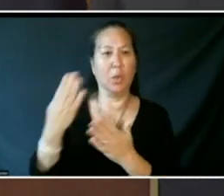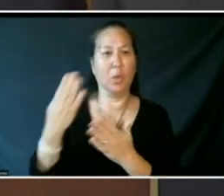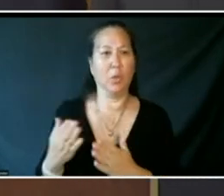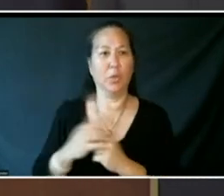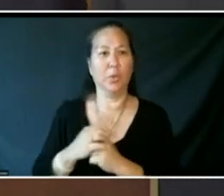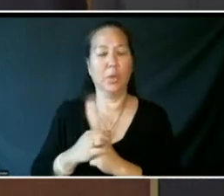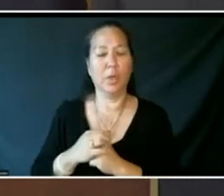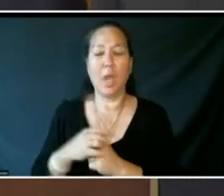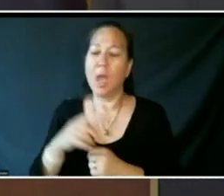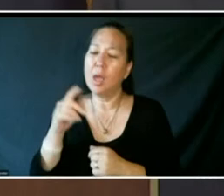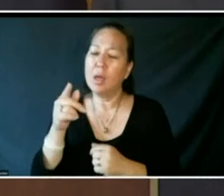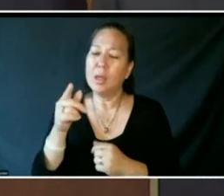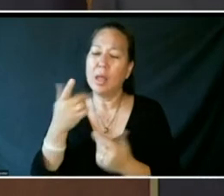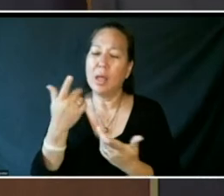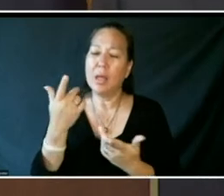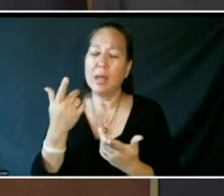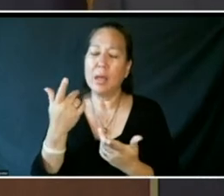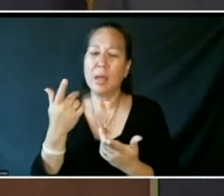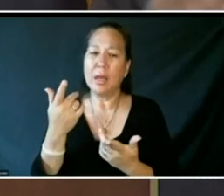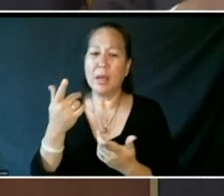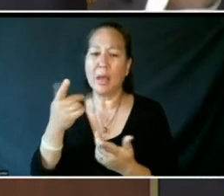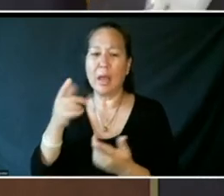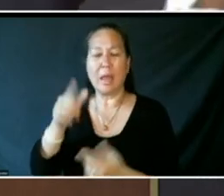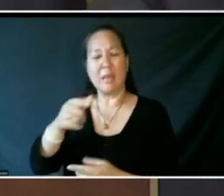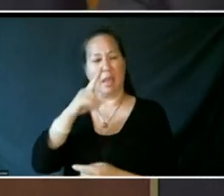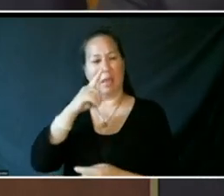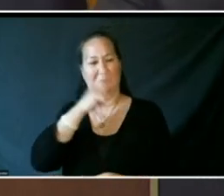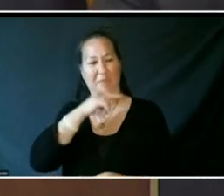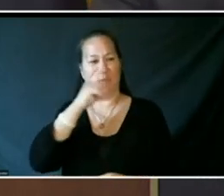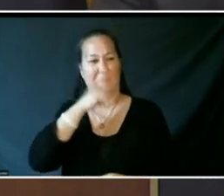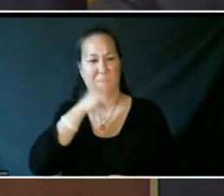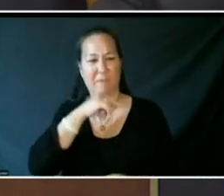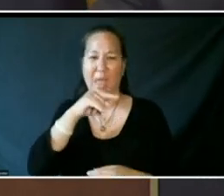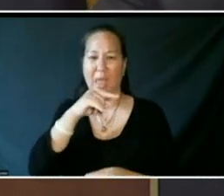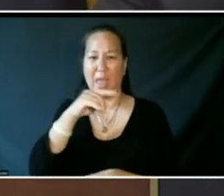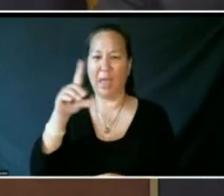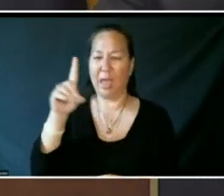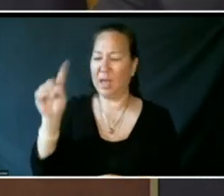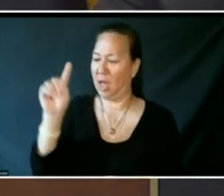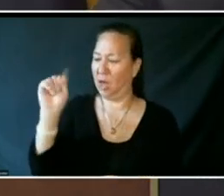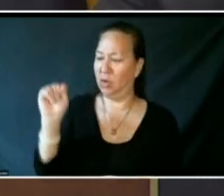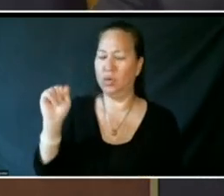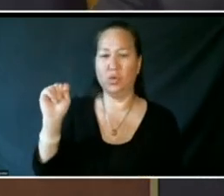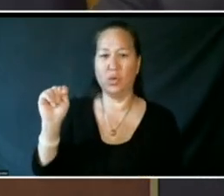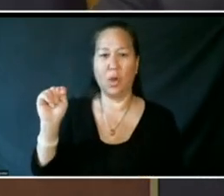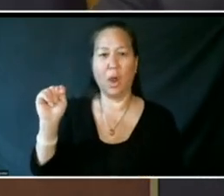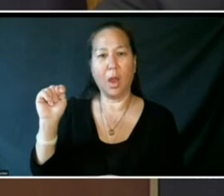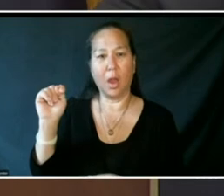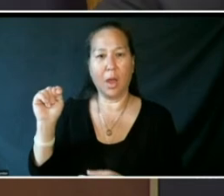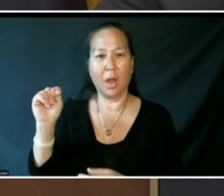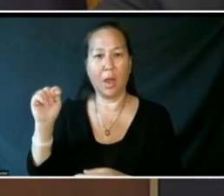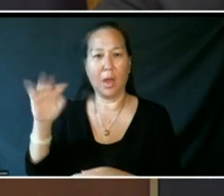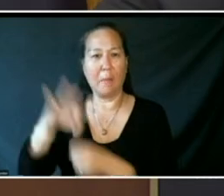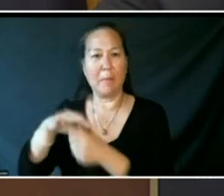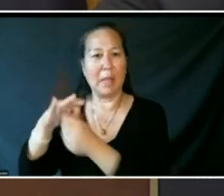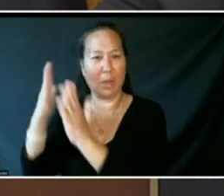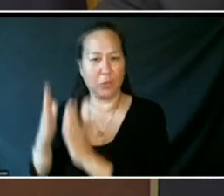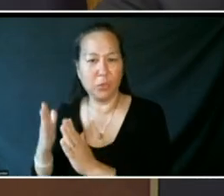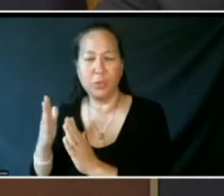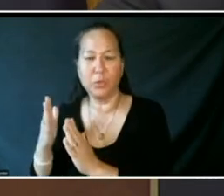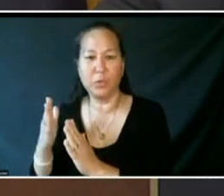would agree to appoint fake Trump electors and send them to Congress. But this didn't stop the Trump campaign